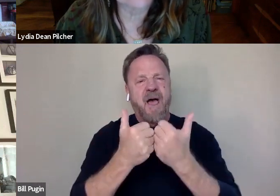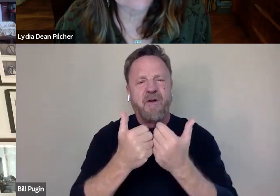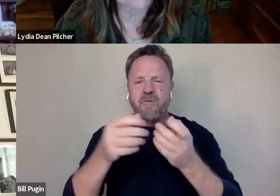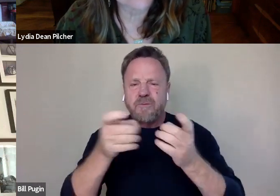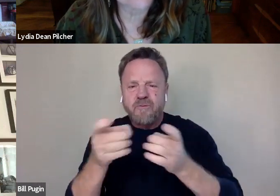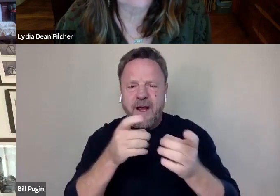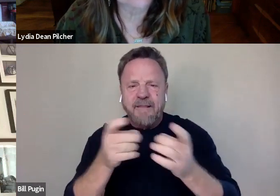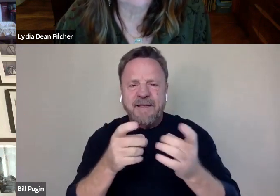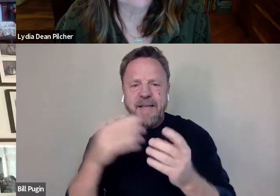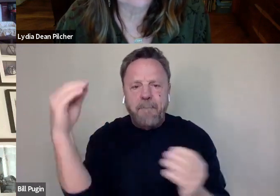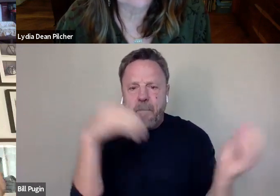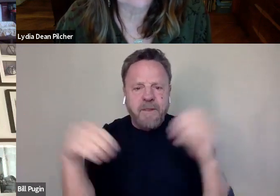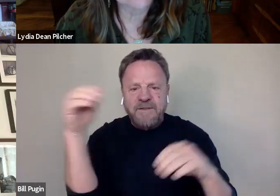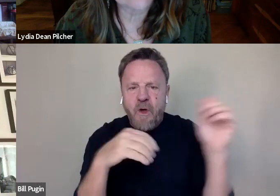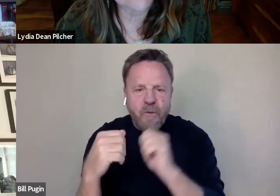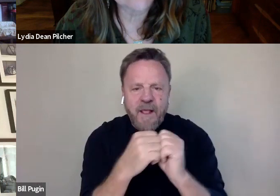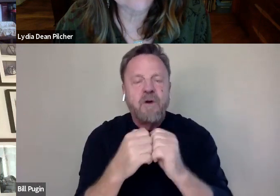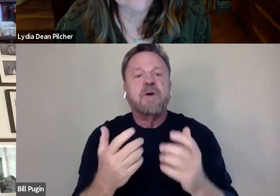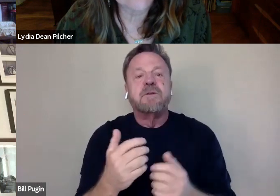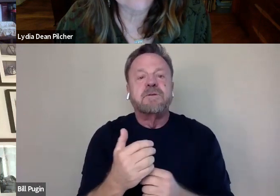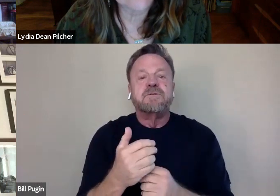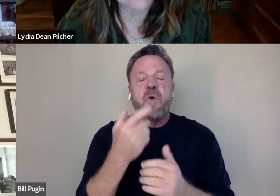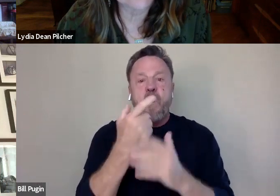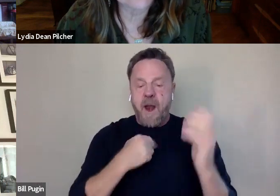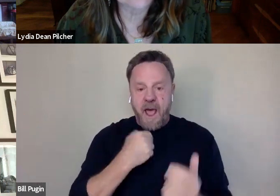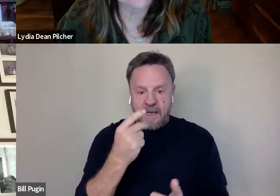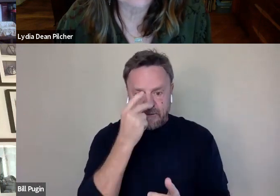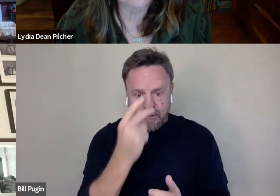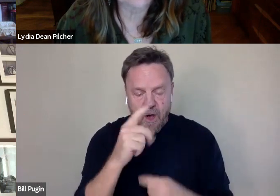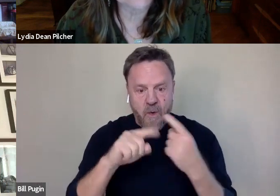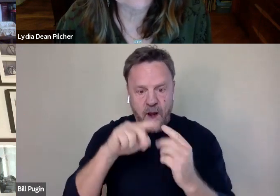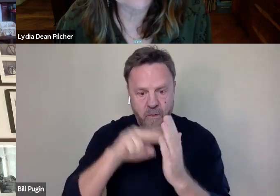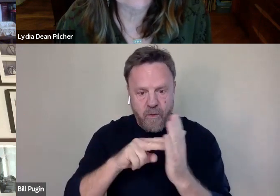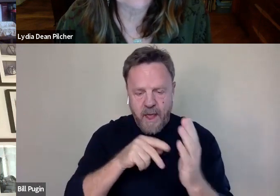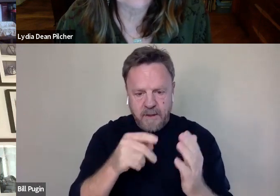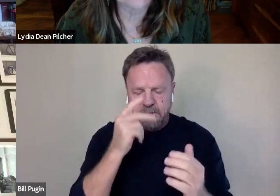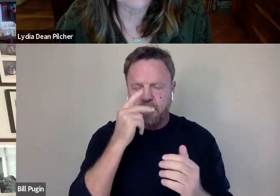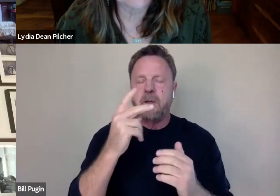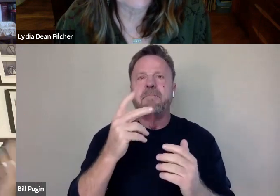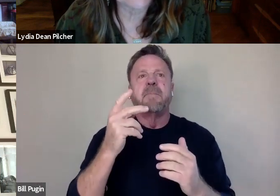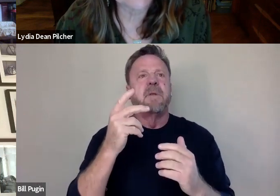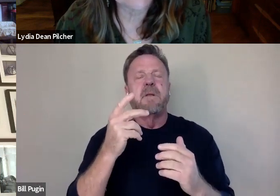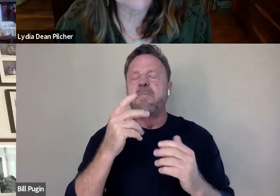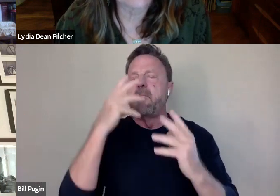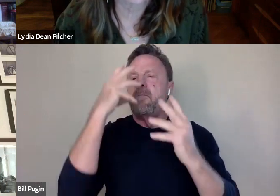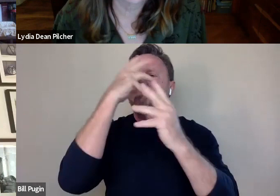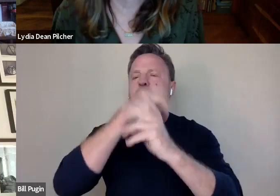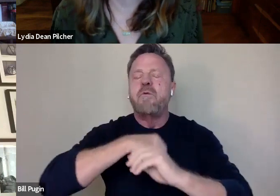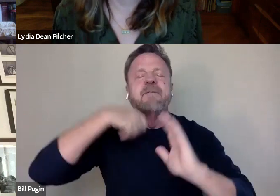and assemble this. So, the things that jumped out at me were, obviously beautiful